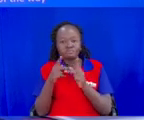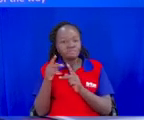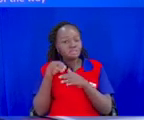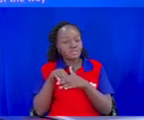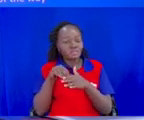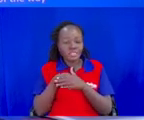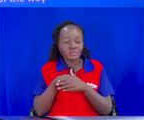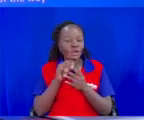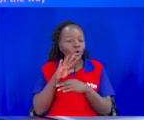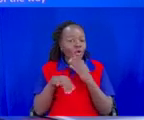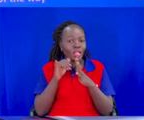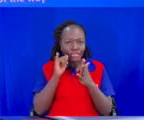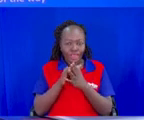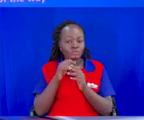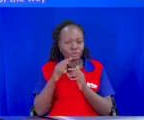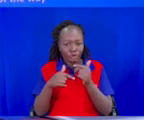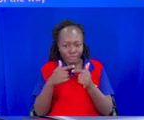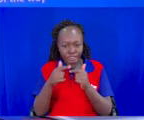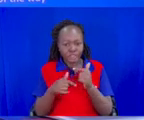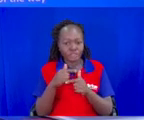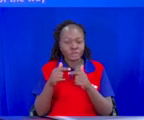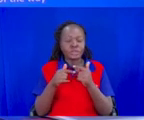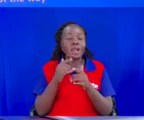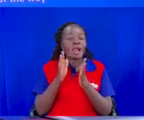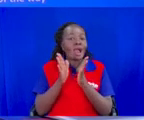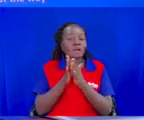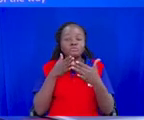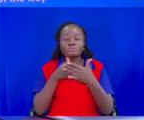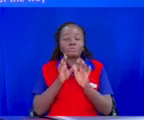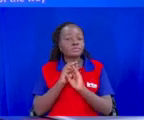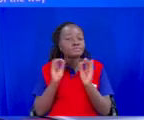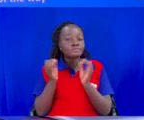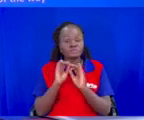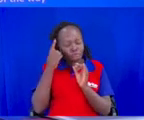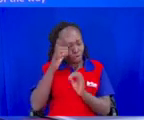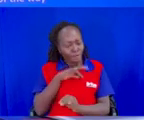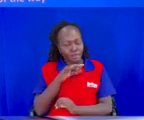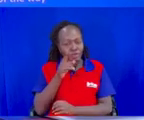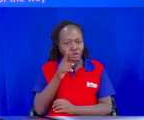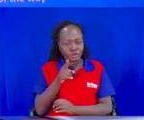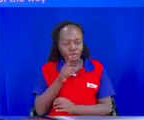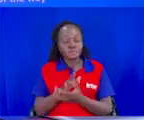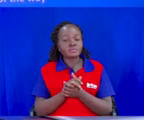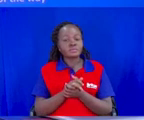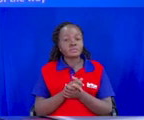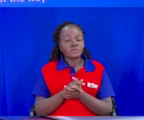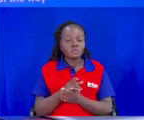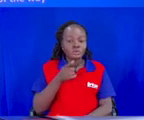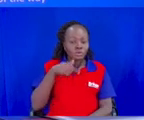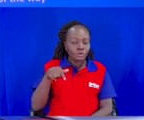investments, all of that has continued uninterrupted for your benefit as a unit holder. We have